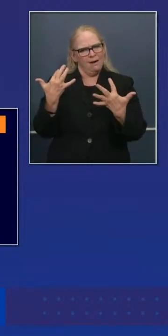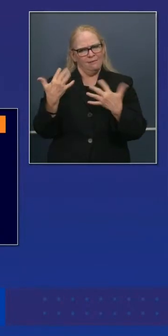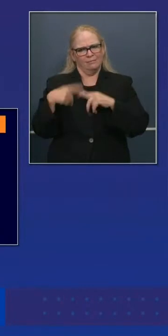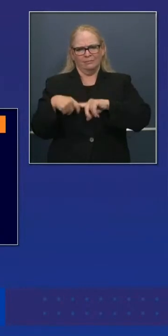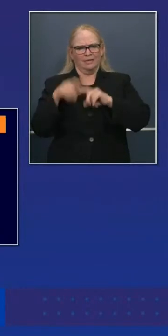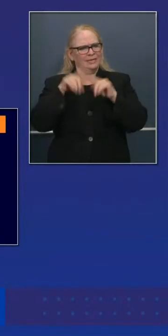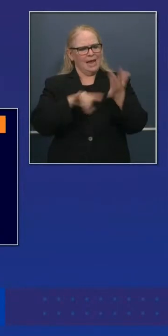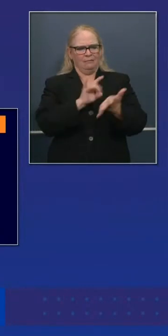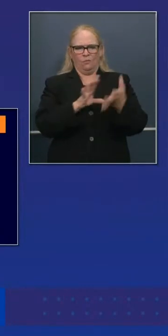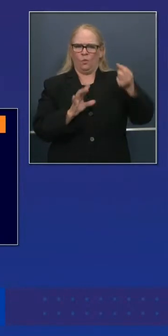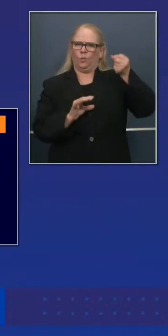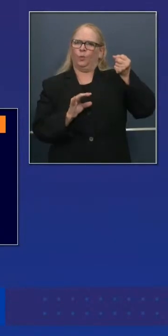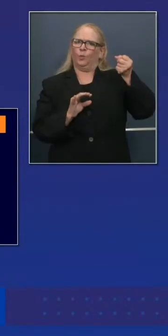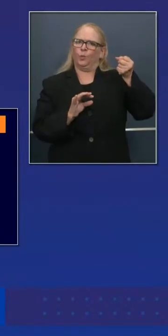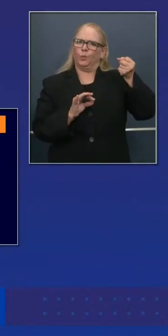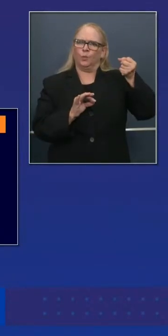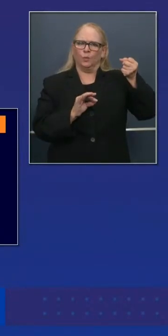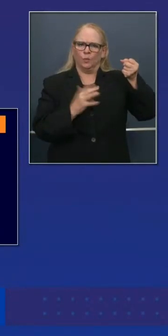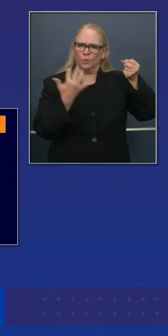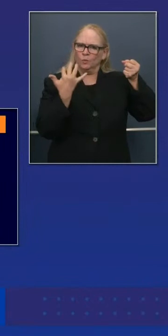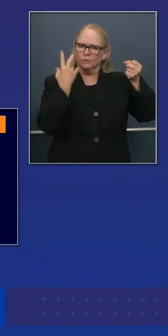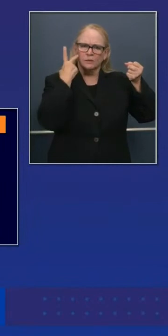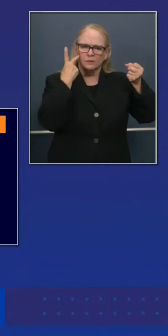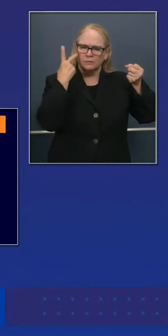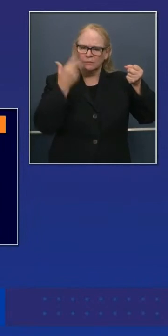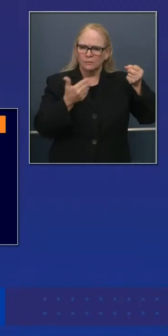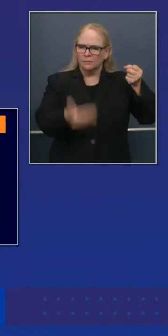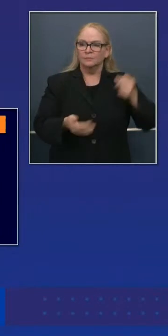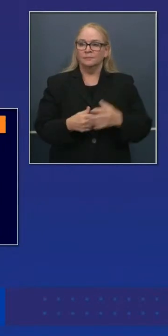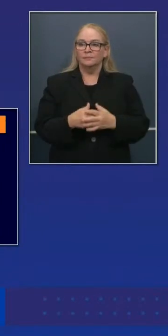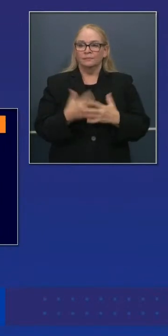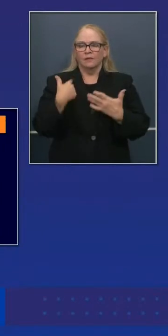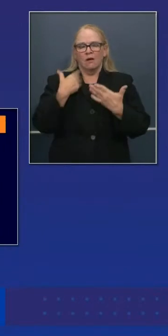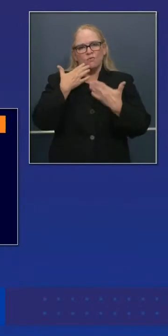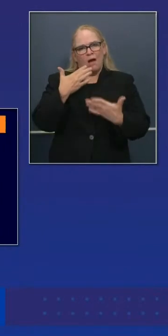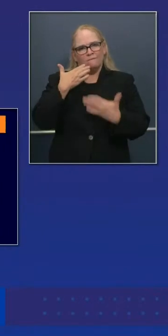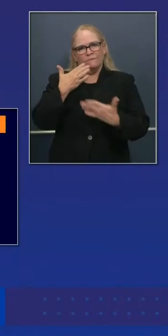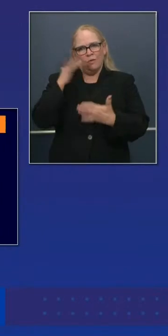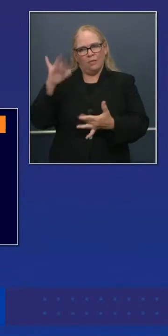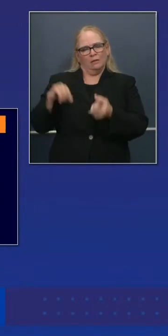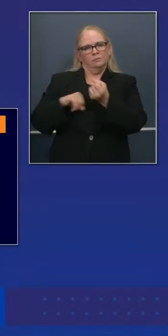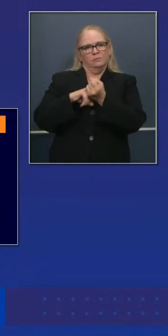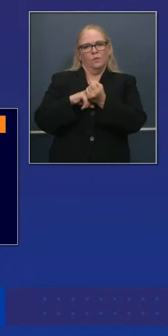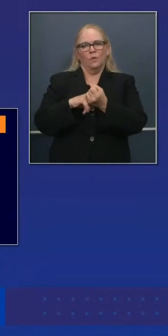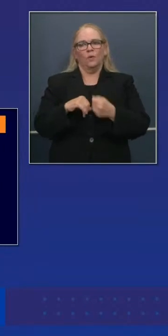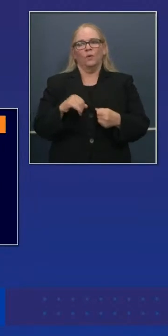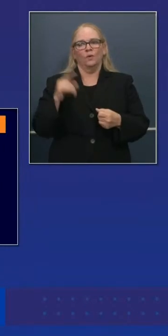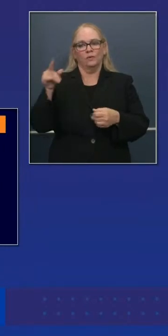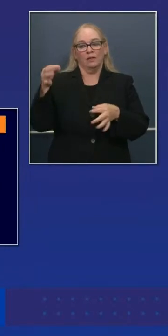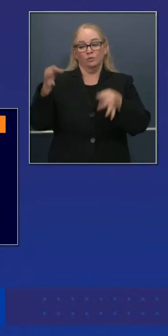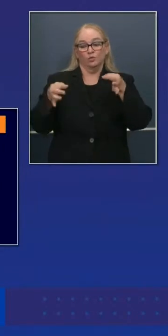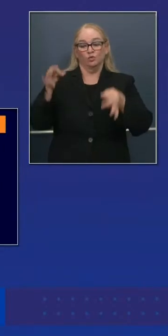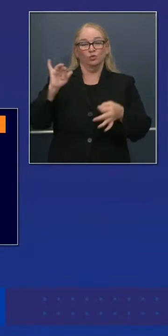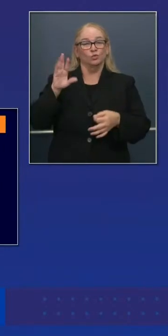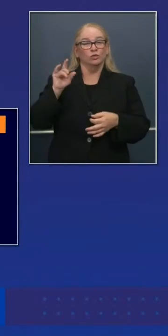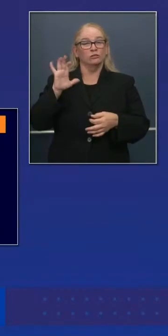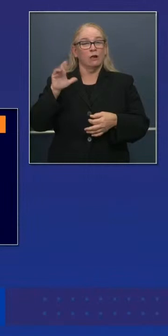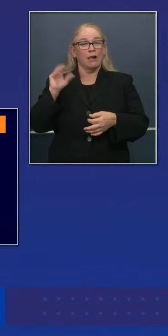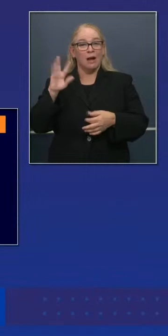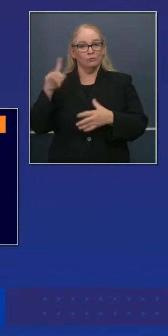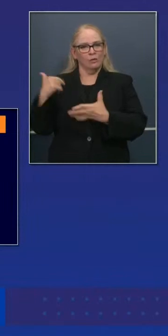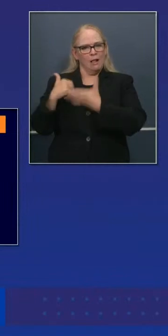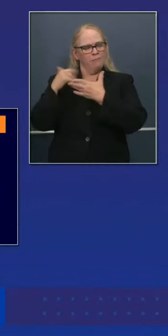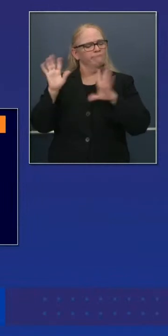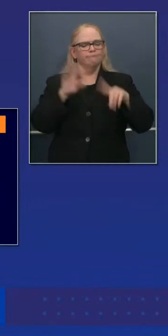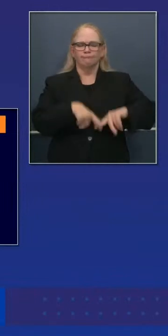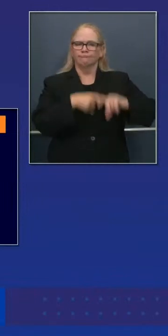in terms of making decisions in real time. One of them, and we're very grateful for that leadership of the Judicial Council, was a rule to halt statewide evictions that